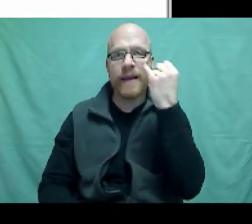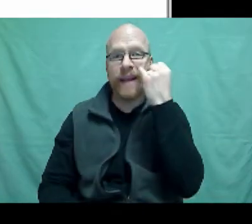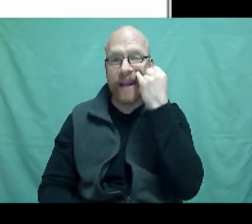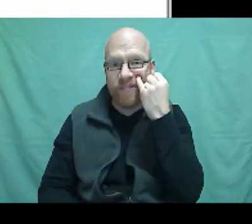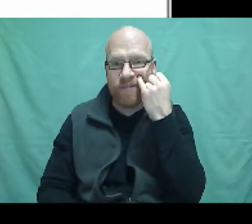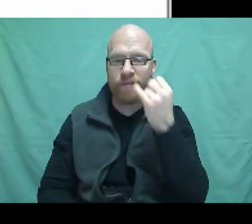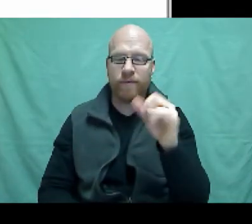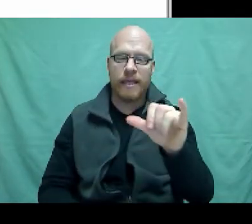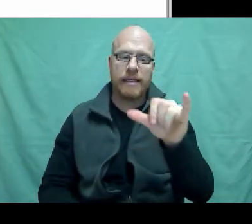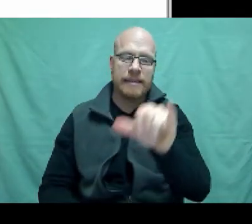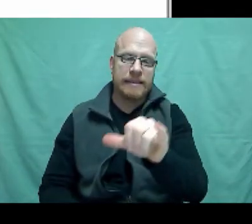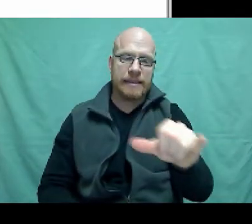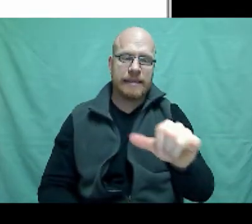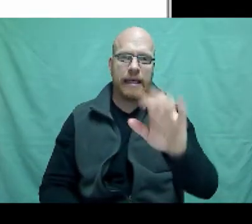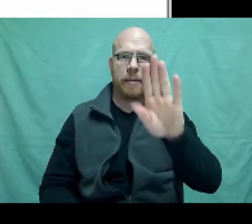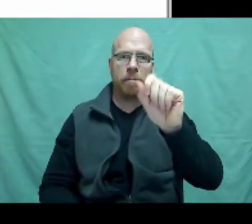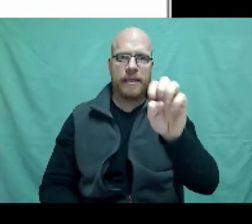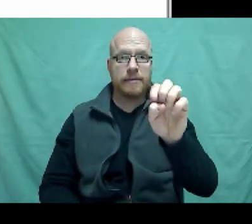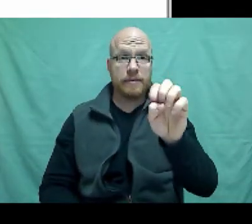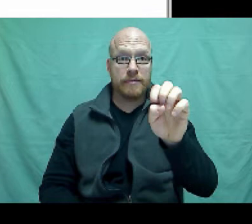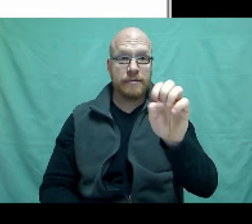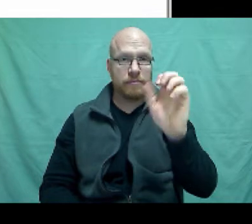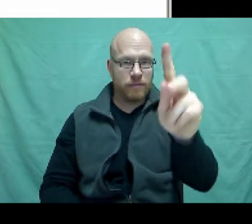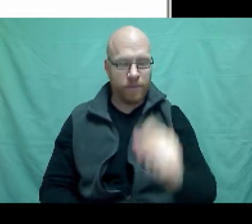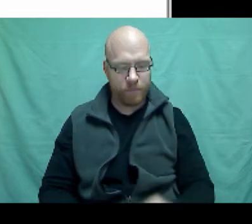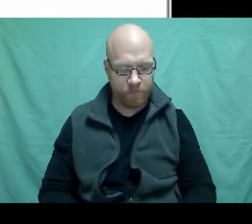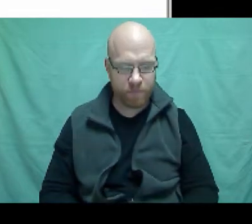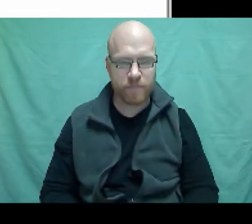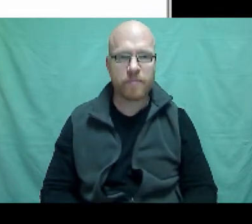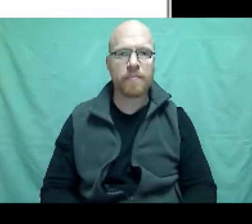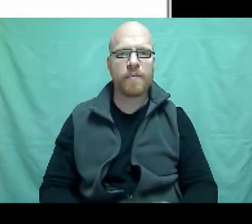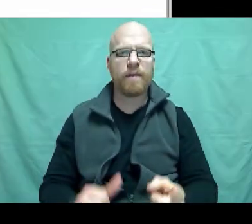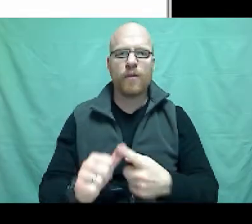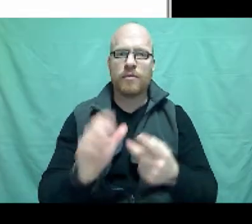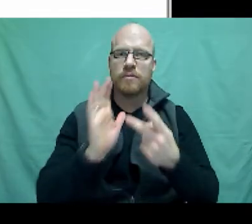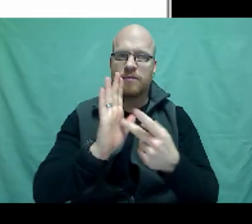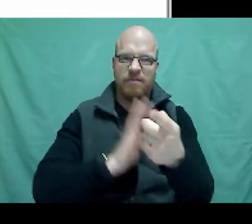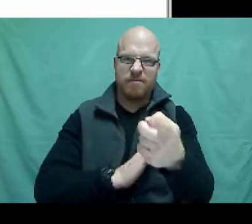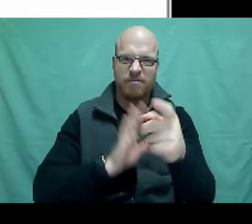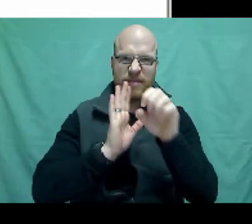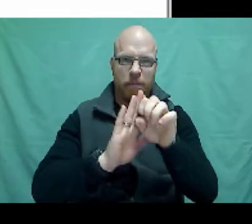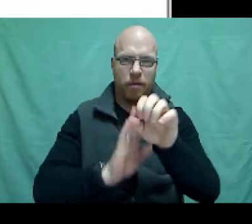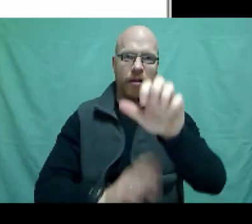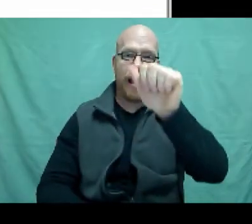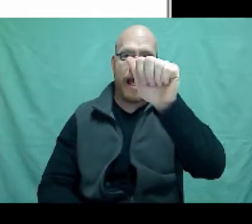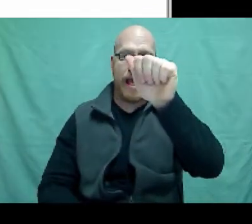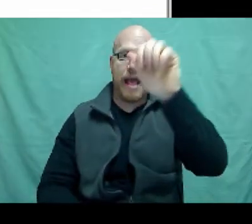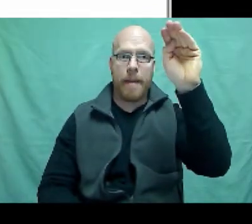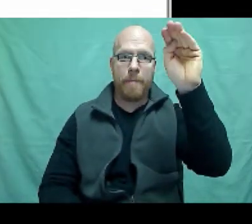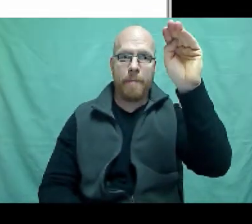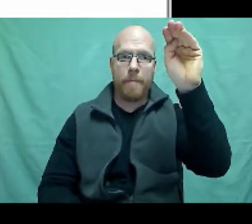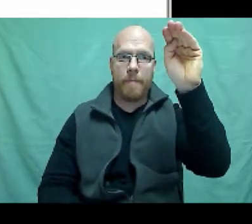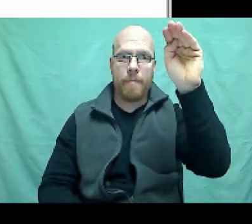over z, no, the bases aren't like. The base has to be the same to apply this rule here.